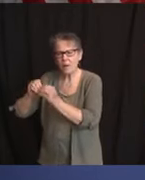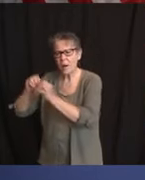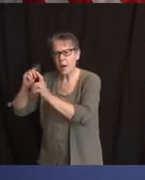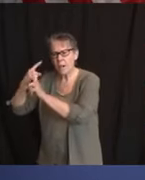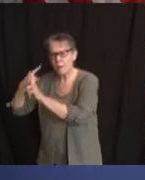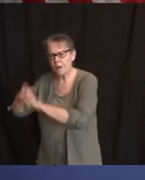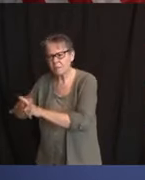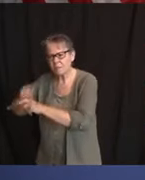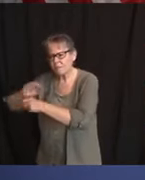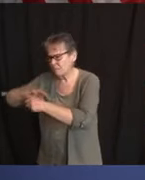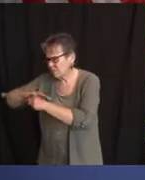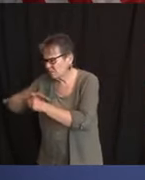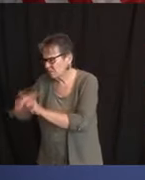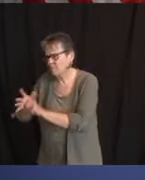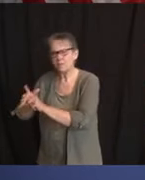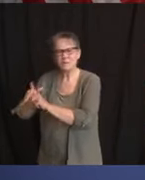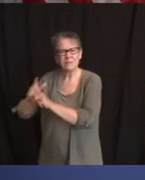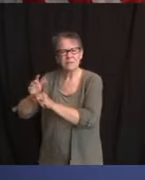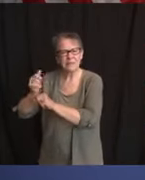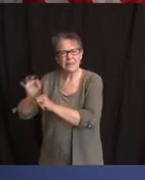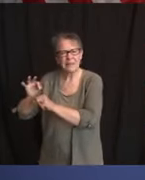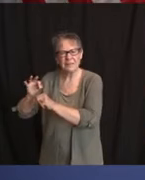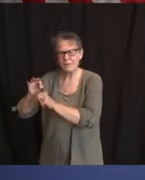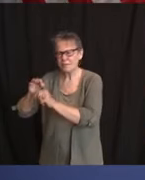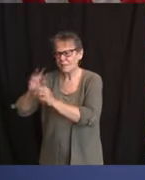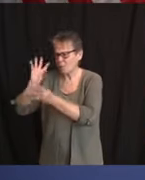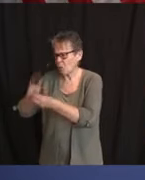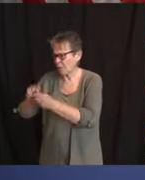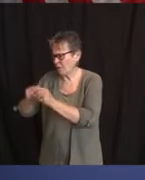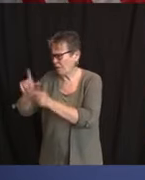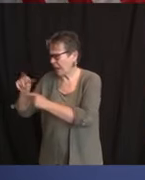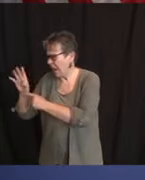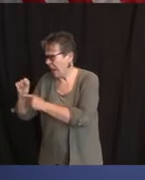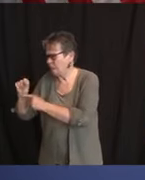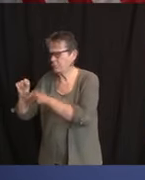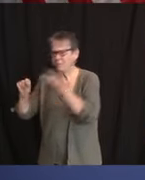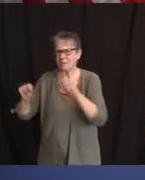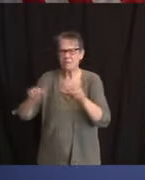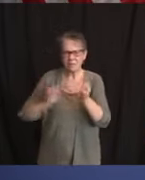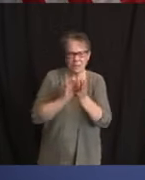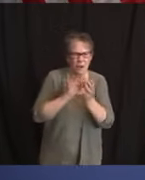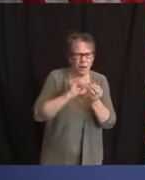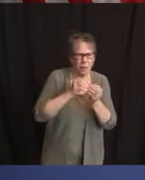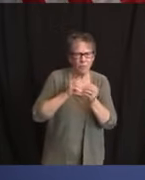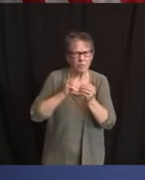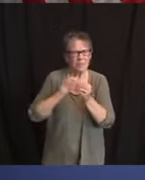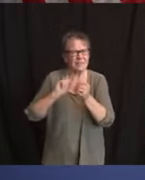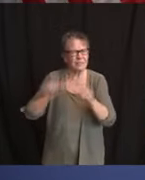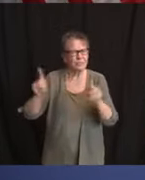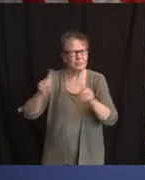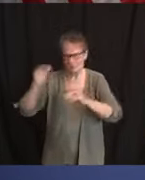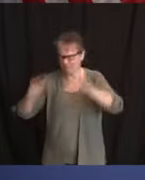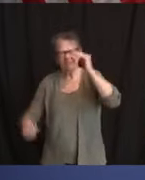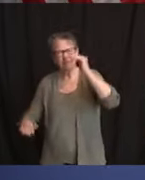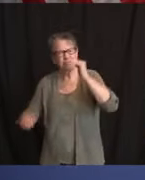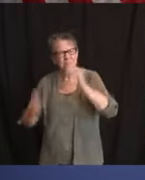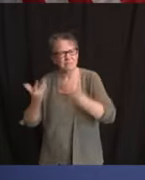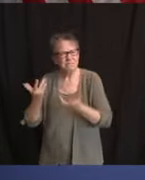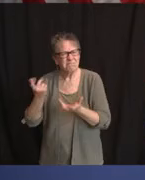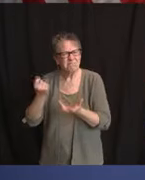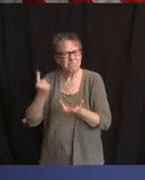difference and why that grew? And yesterday there was a report of total tests from again, from labs, which was